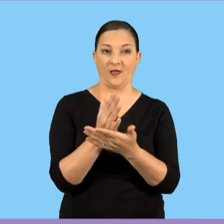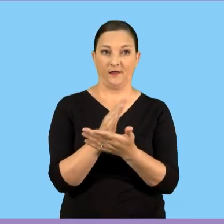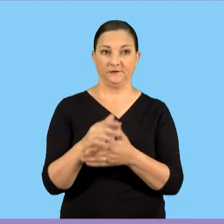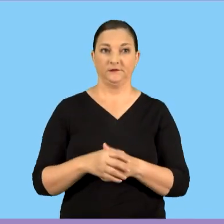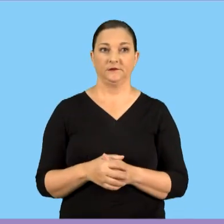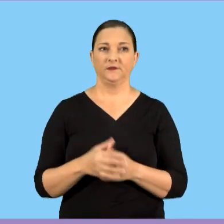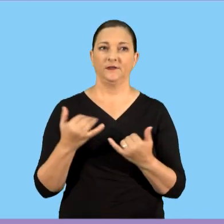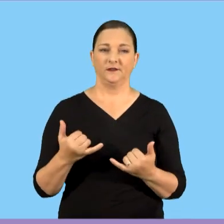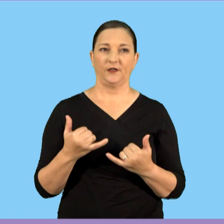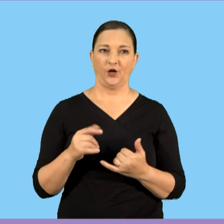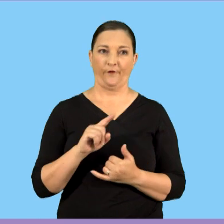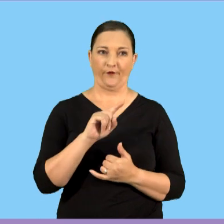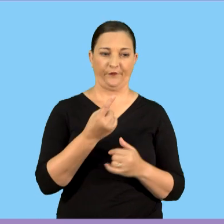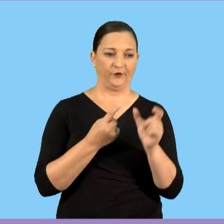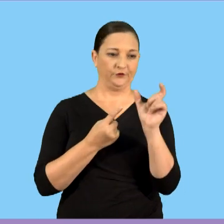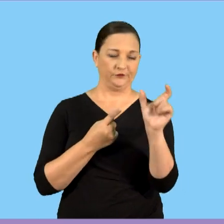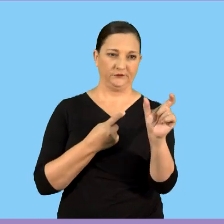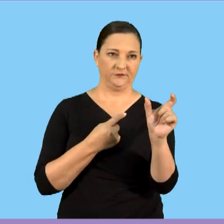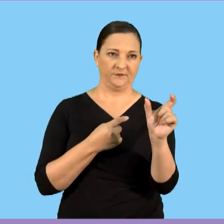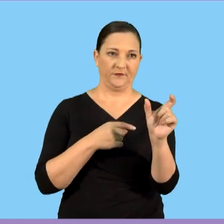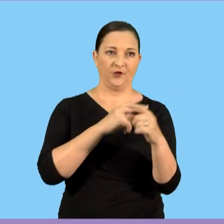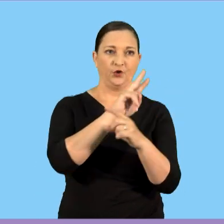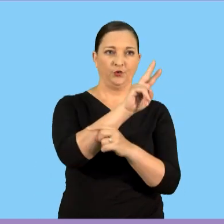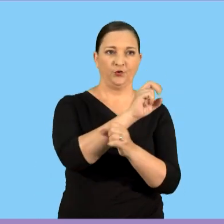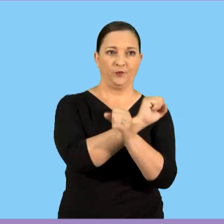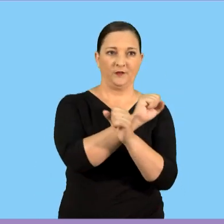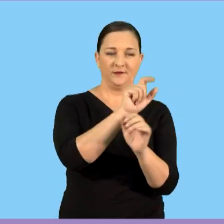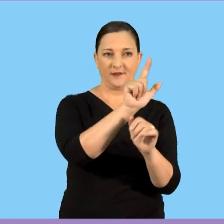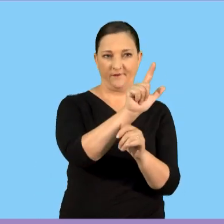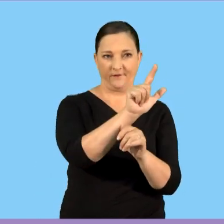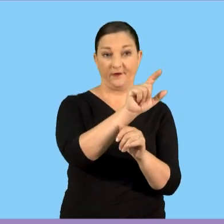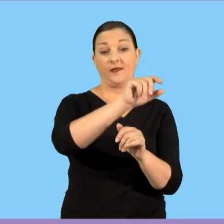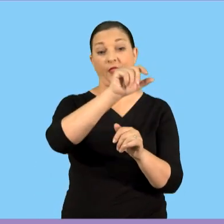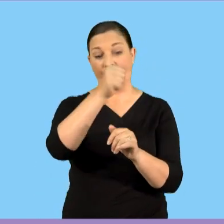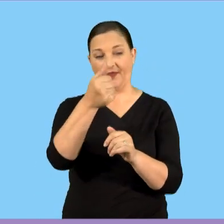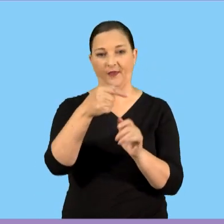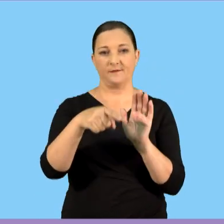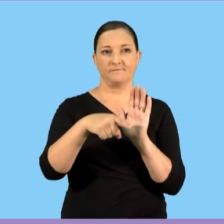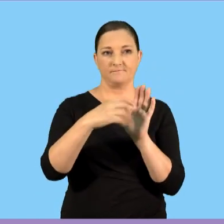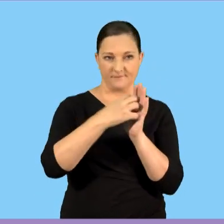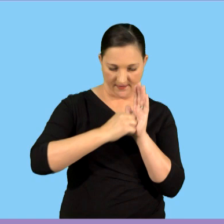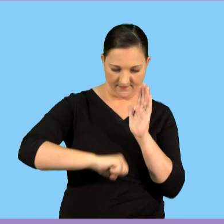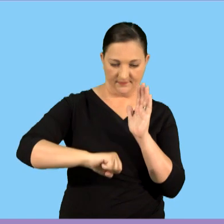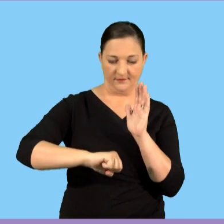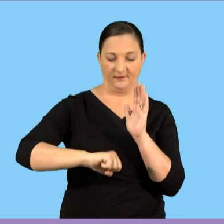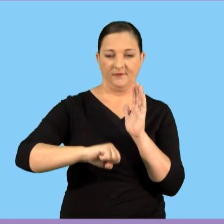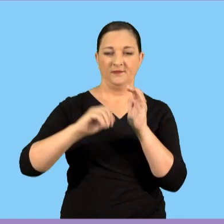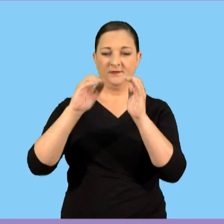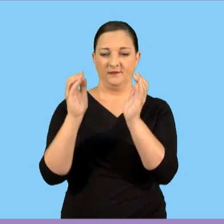a subtraction. So that means we are going to work with that 2 multiplied by 7. Then we are going to subtract